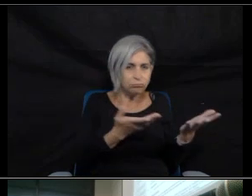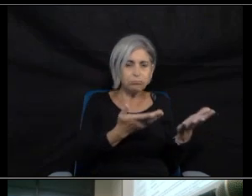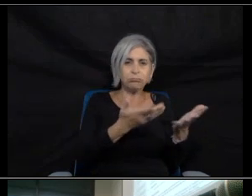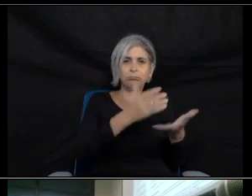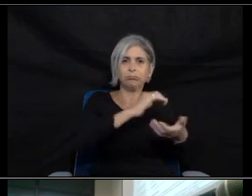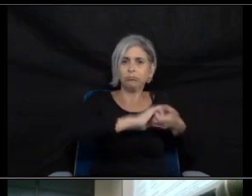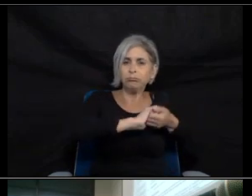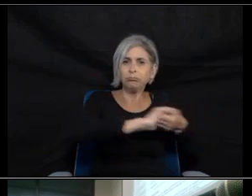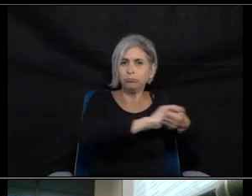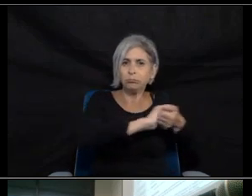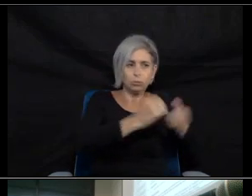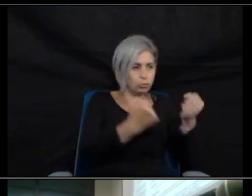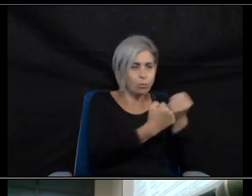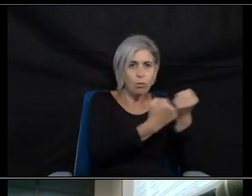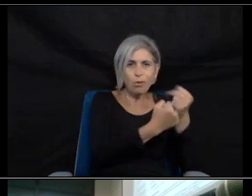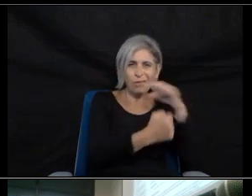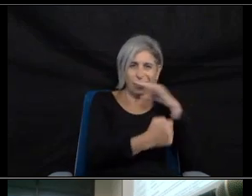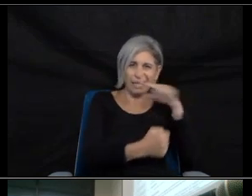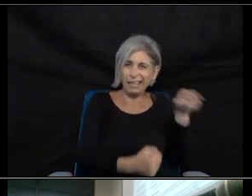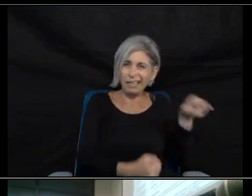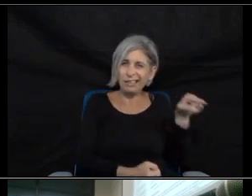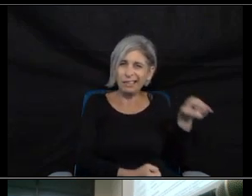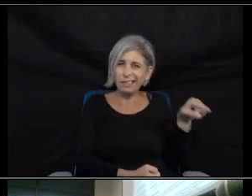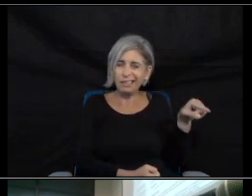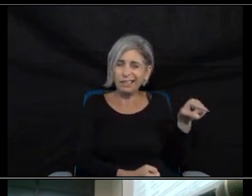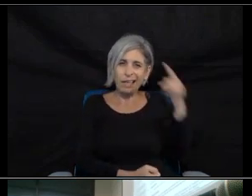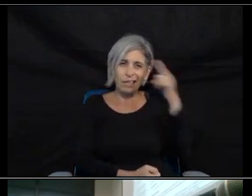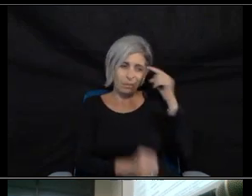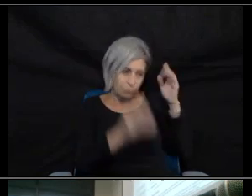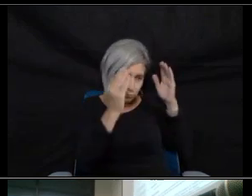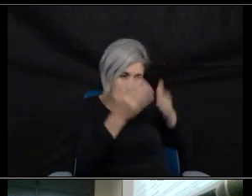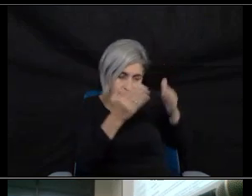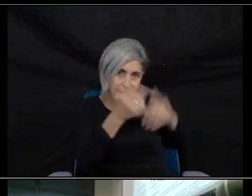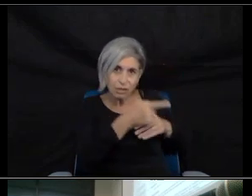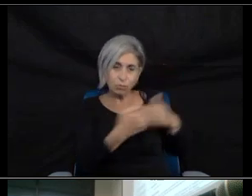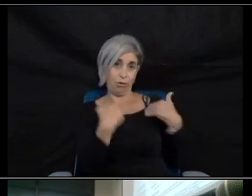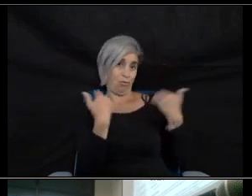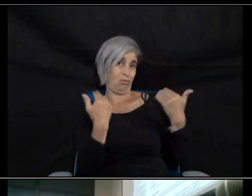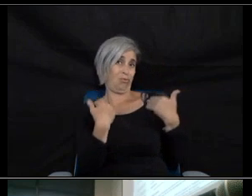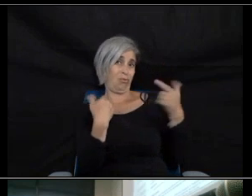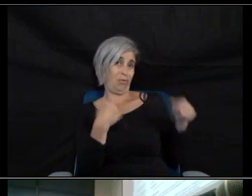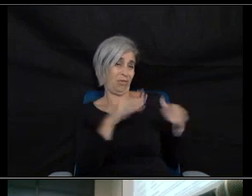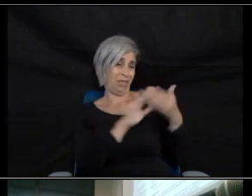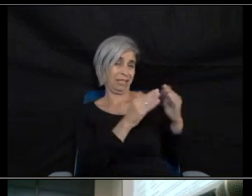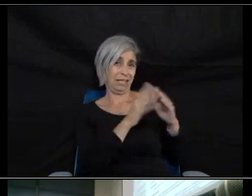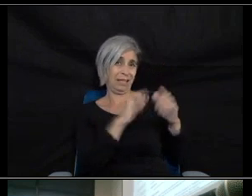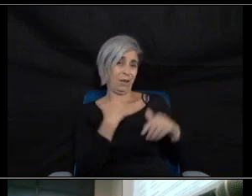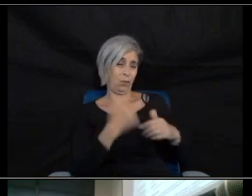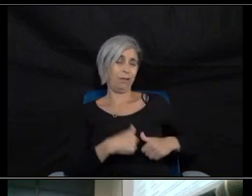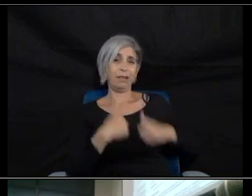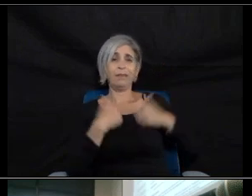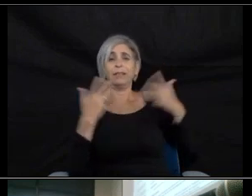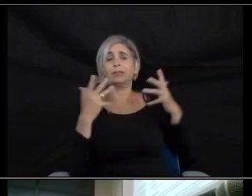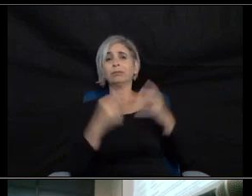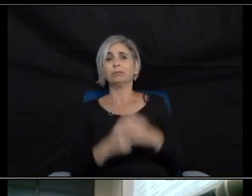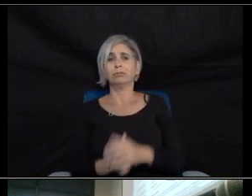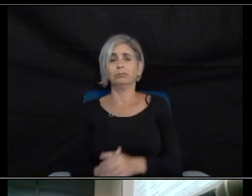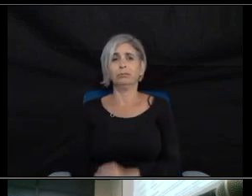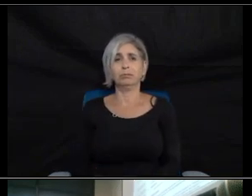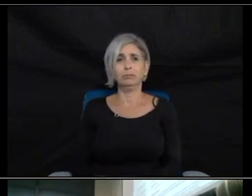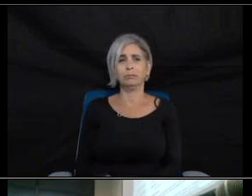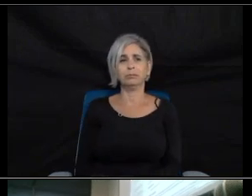know we're here for them. And I think we need to pay more attention to our youth in the city as well. So that's what I have to say.